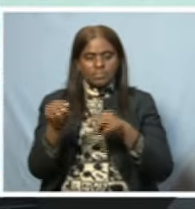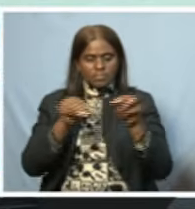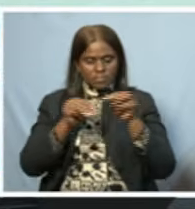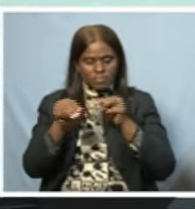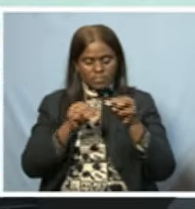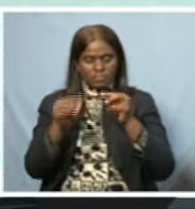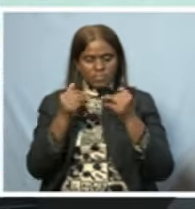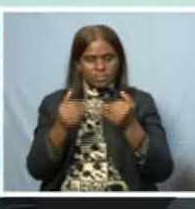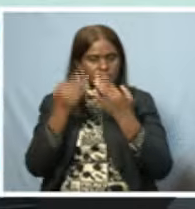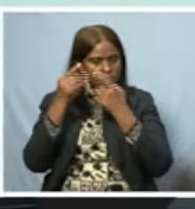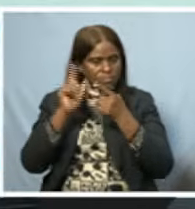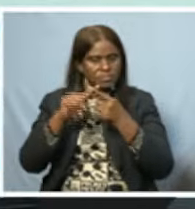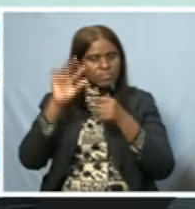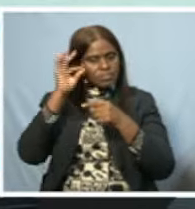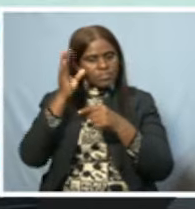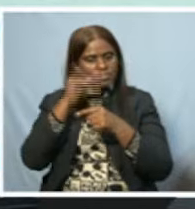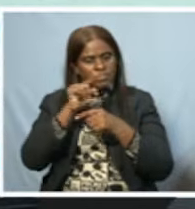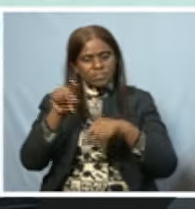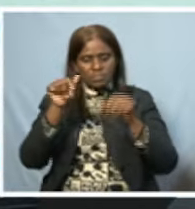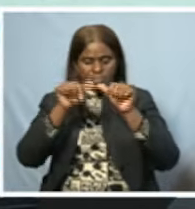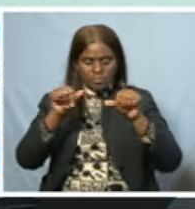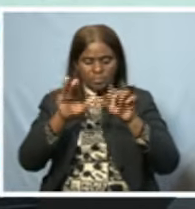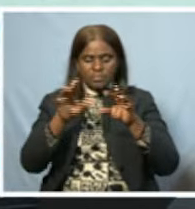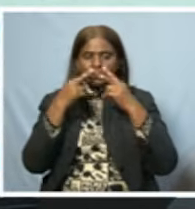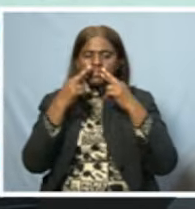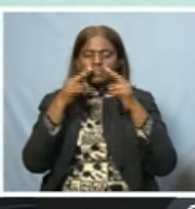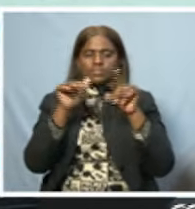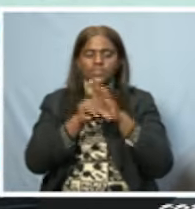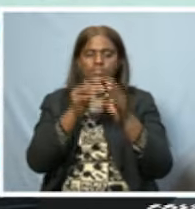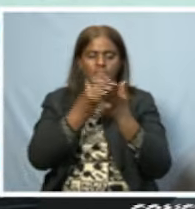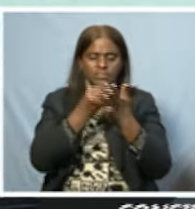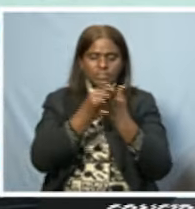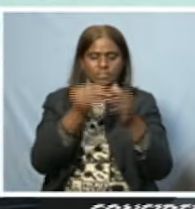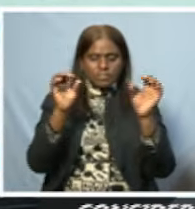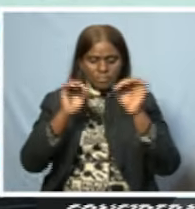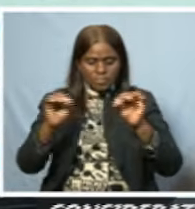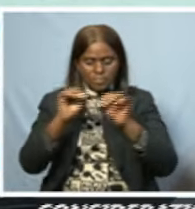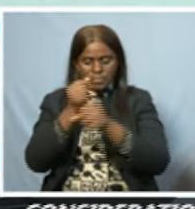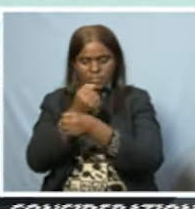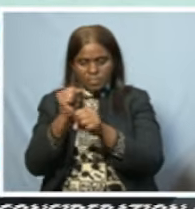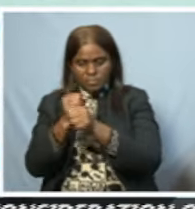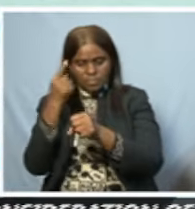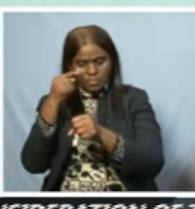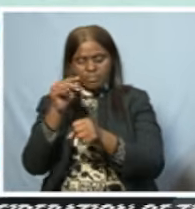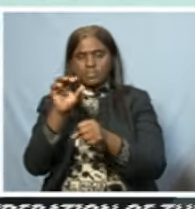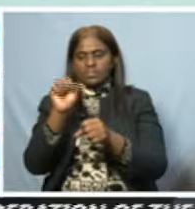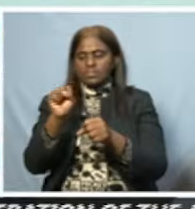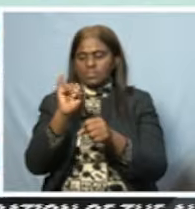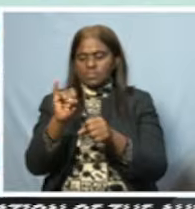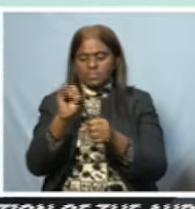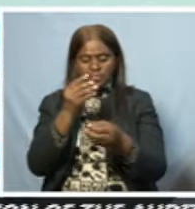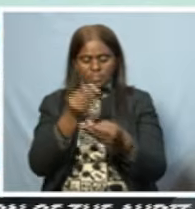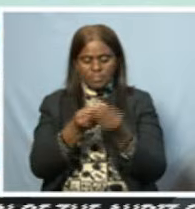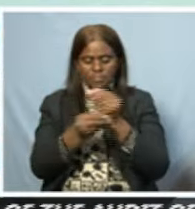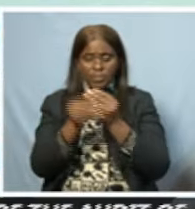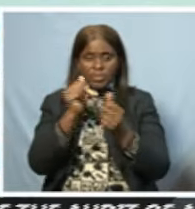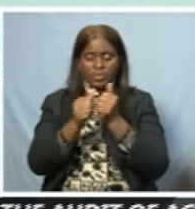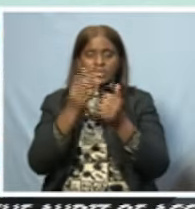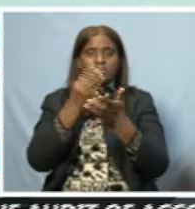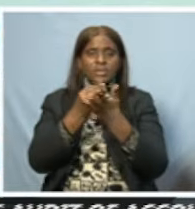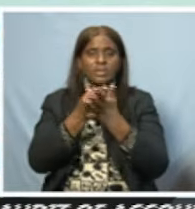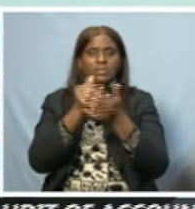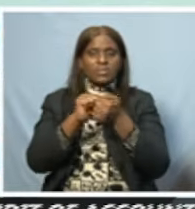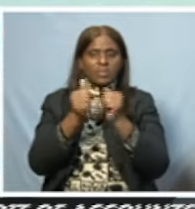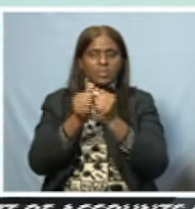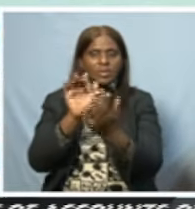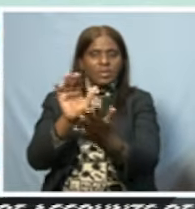management wishes to take note of the auditor's findings on non-settlement of statutory obligations due to financial challenges